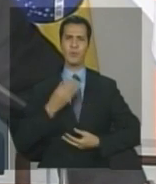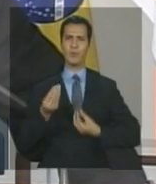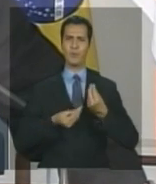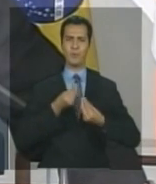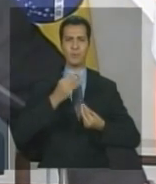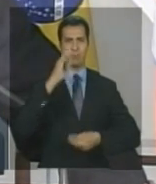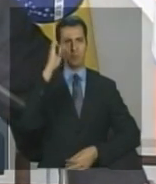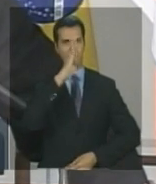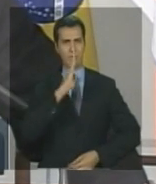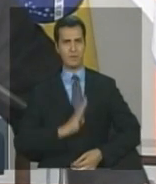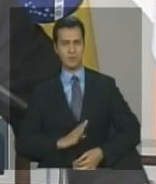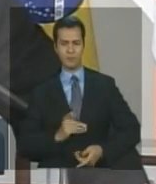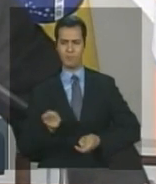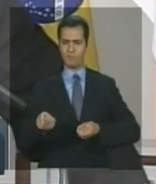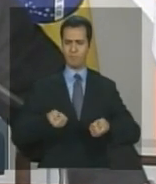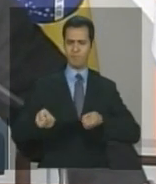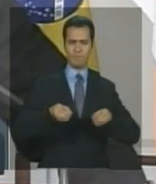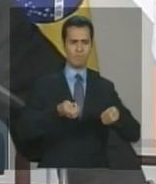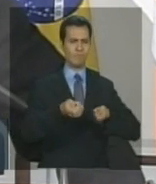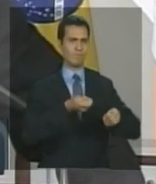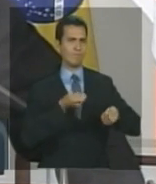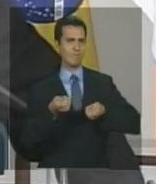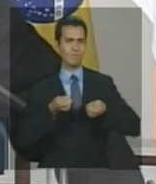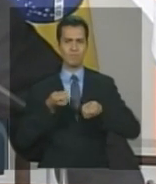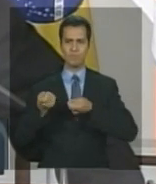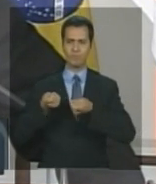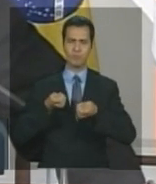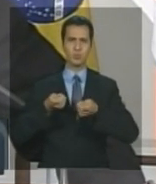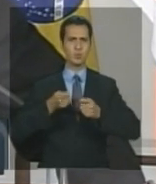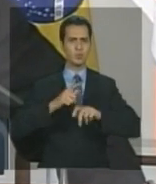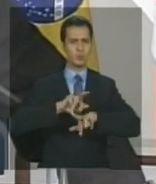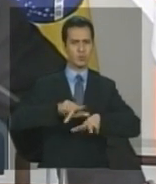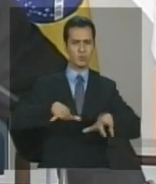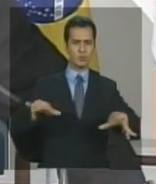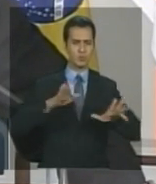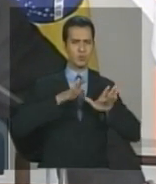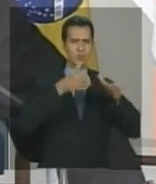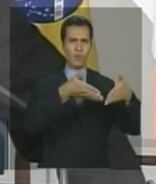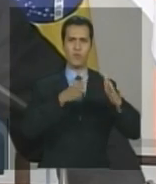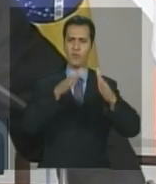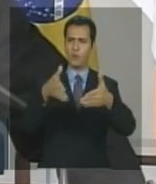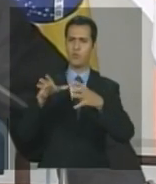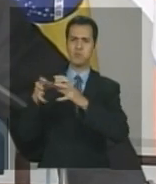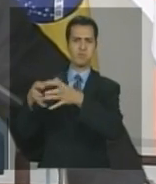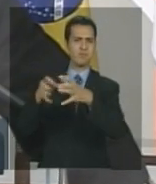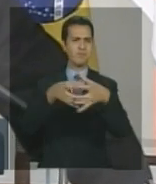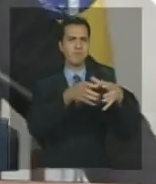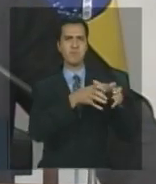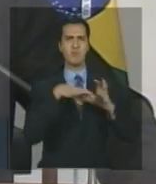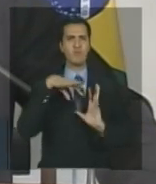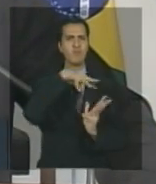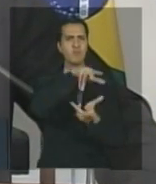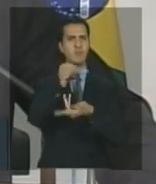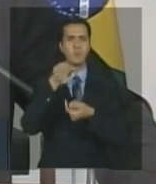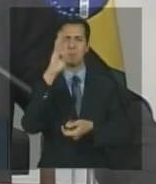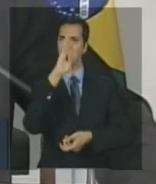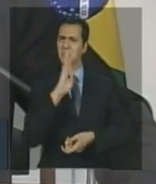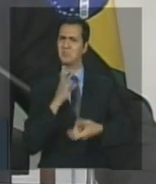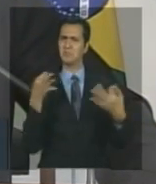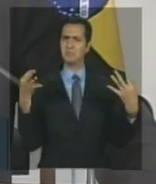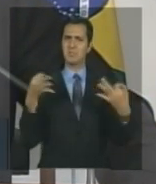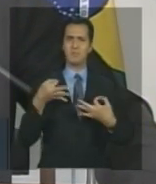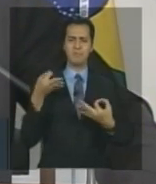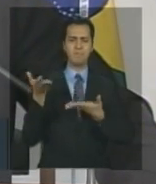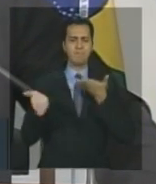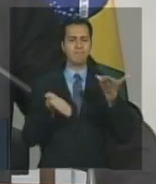poderio suave e amigável que o Brasil traz às discussões por todas as todos os fóruns do mundo. My visit